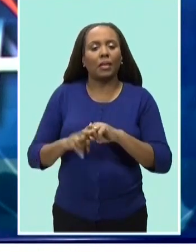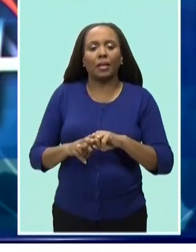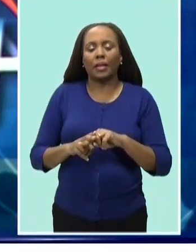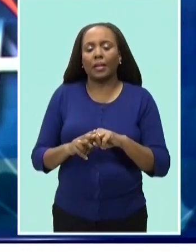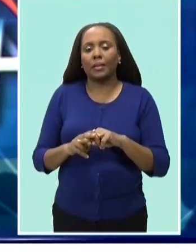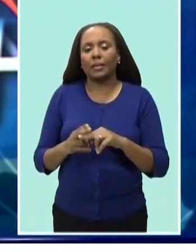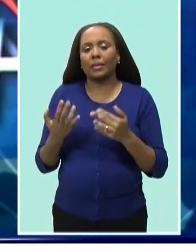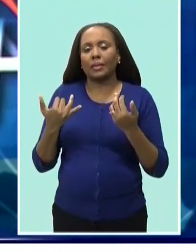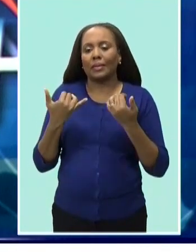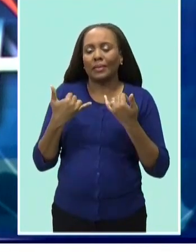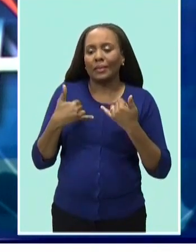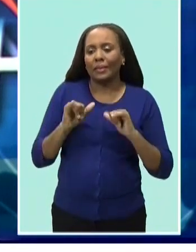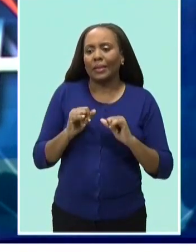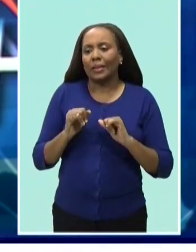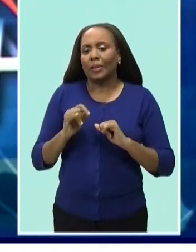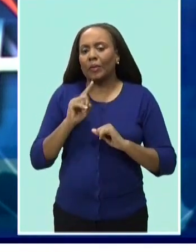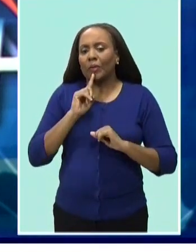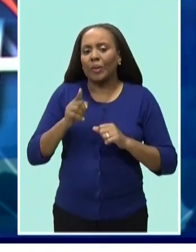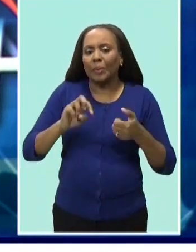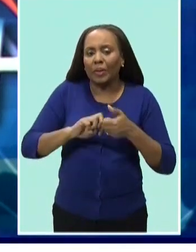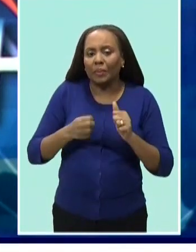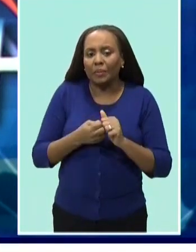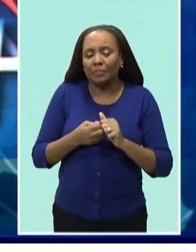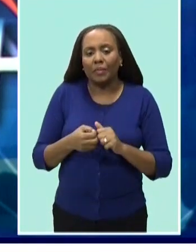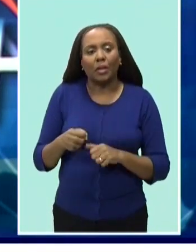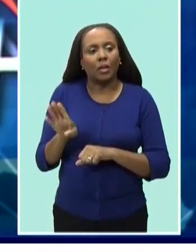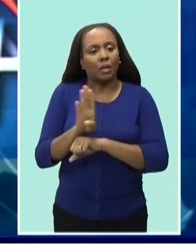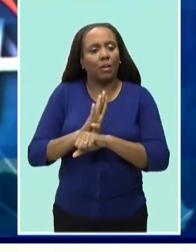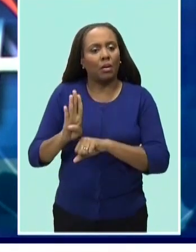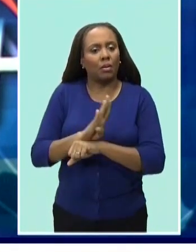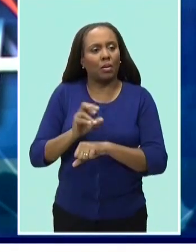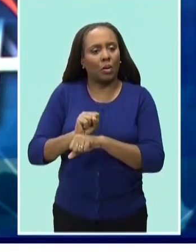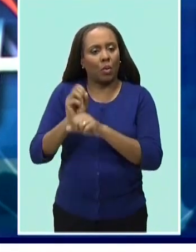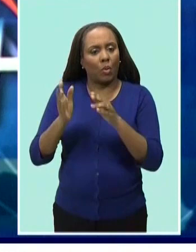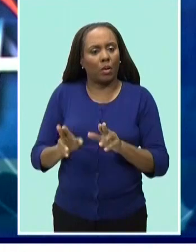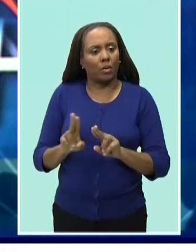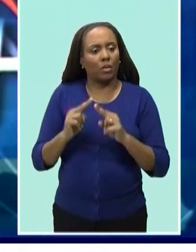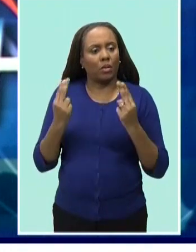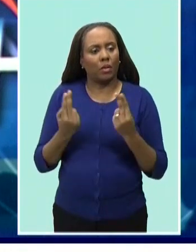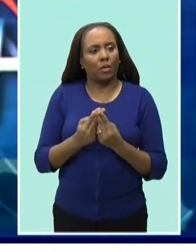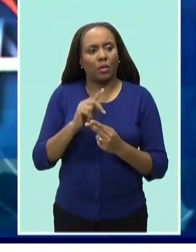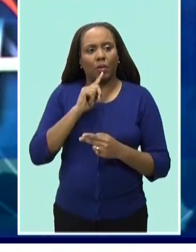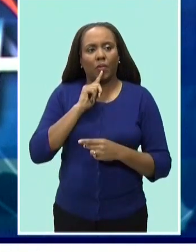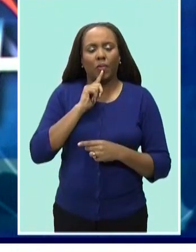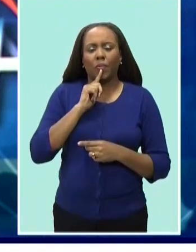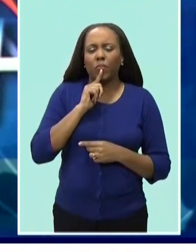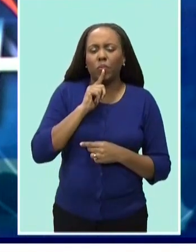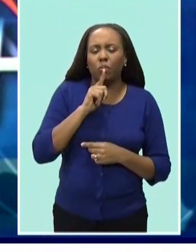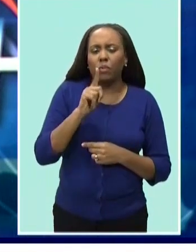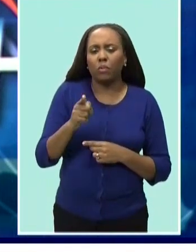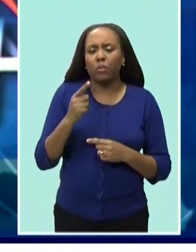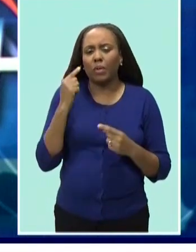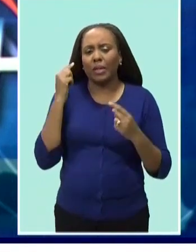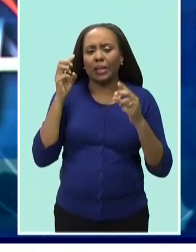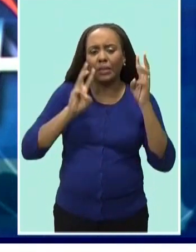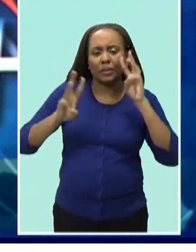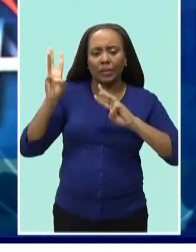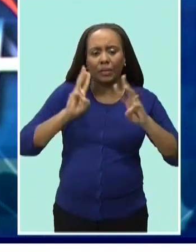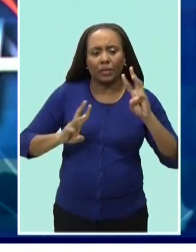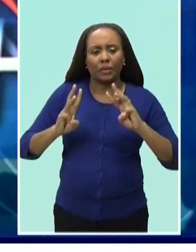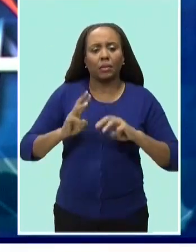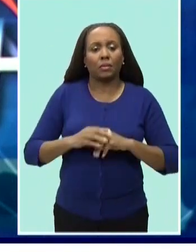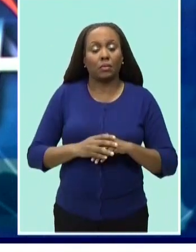many, with the Barbados Workers Union being the latest entity voicing its concern. Bus fares are set to increase from $2